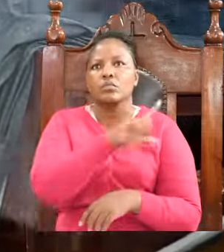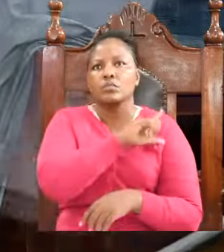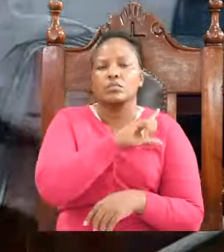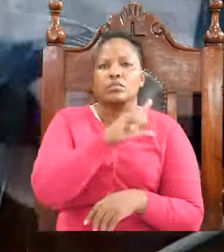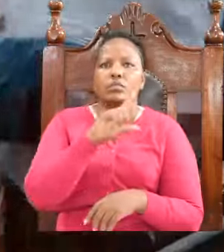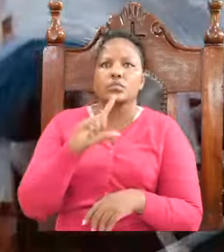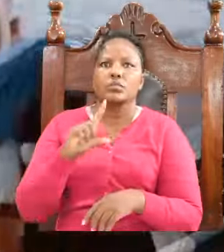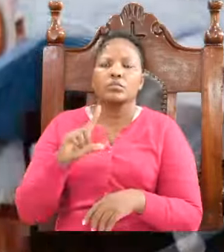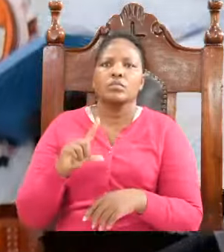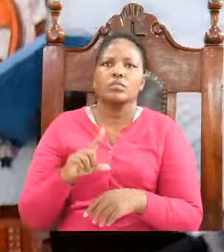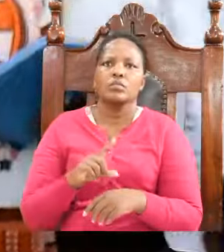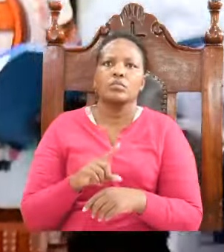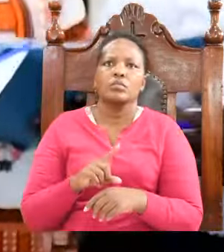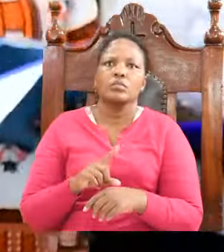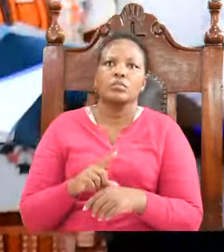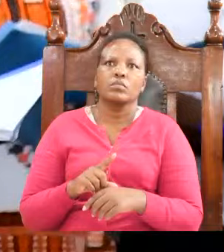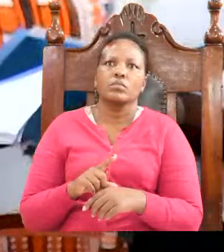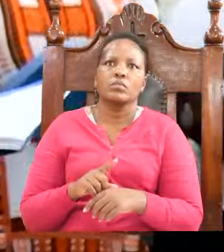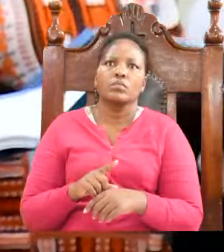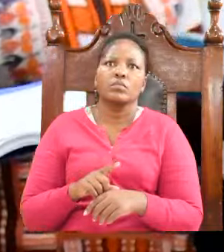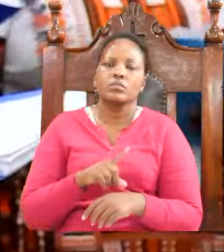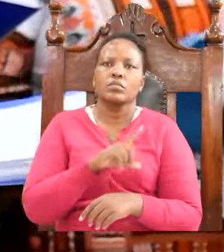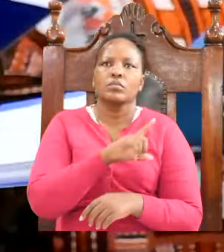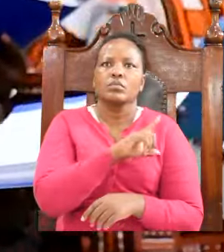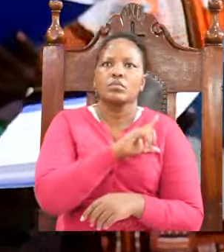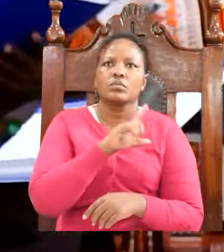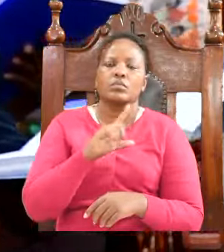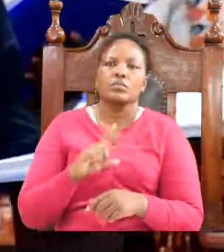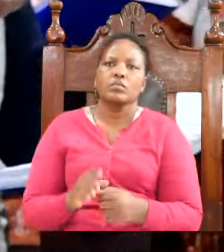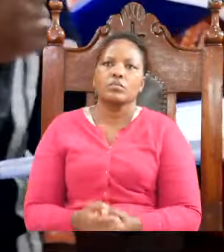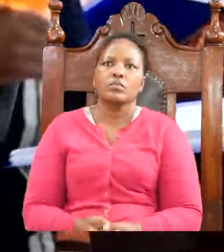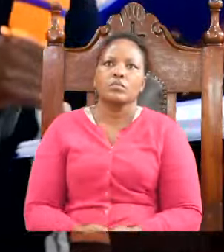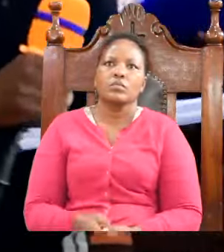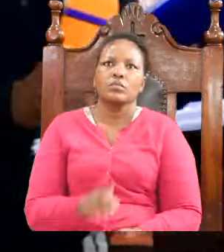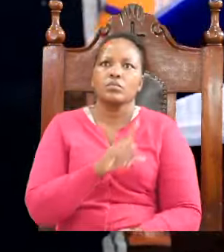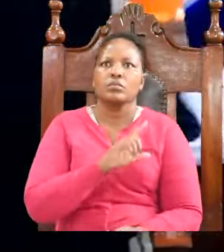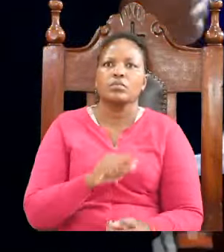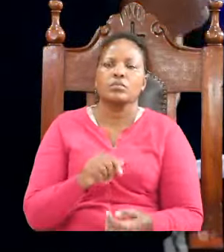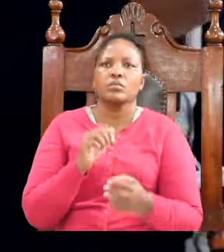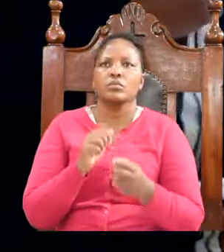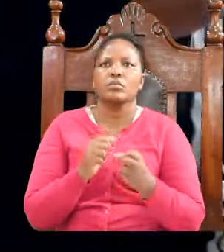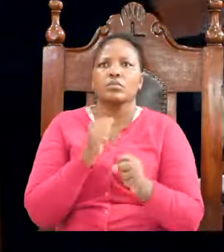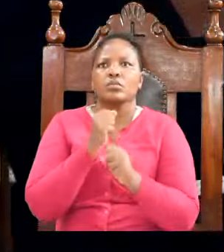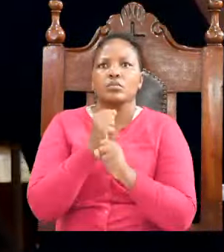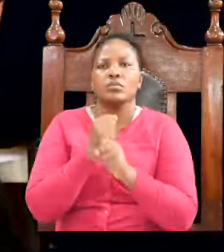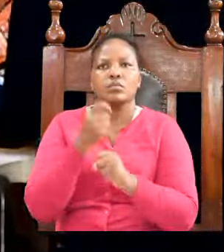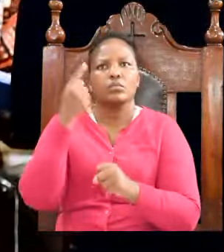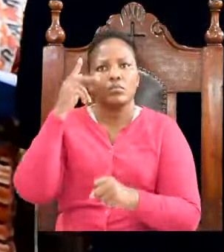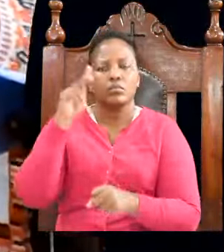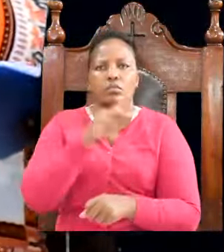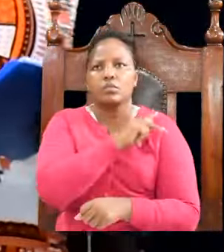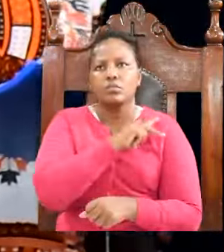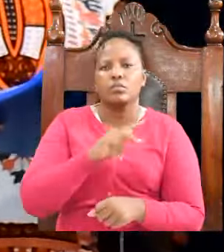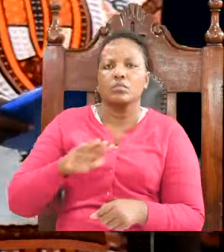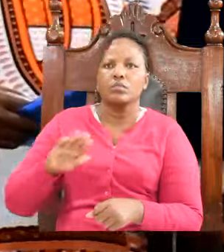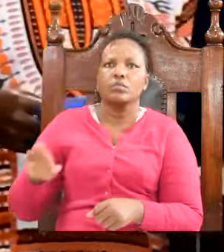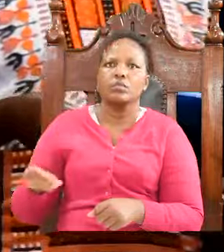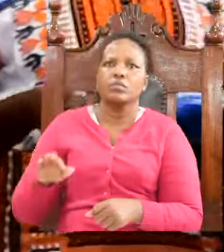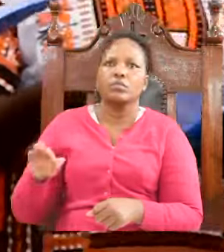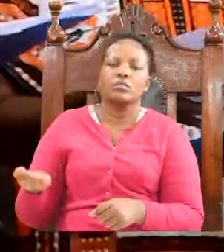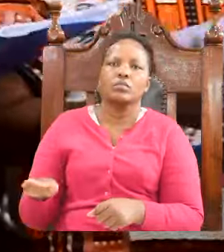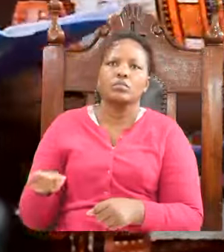Lord, I keep so busy working for the kingdom. Keep so busy working for